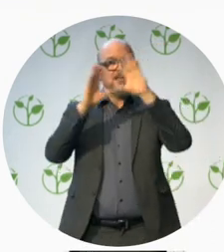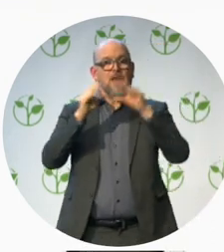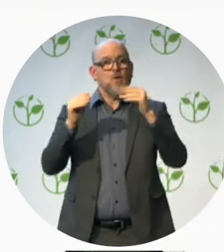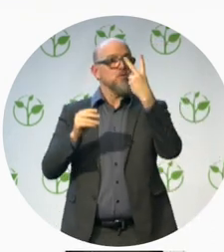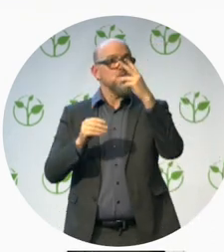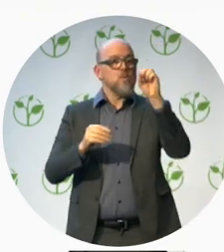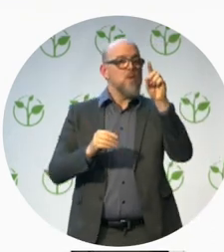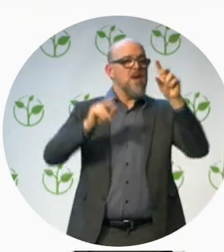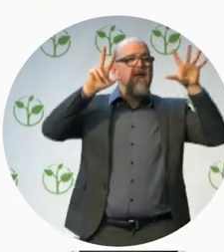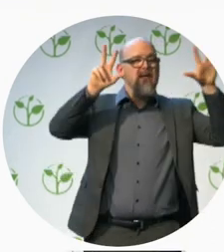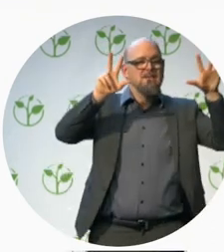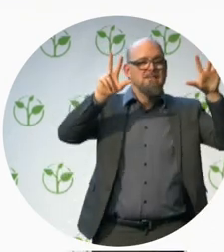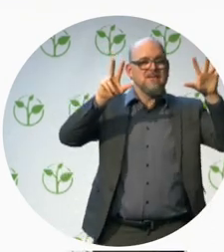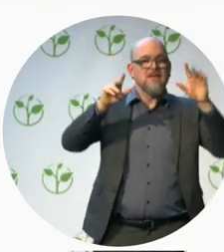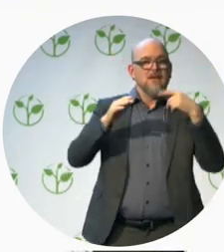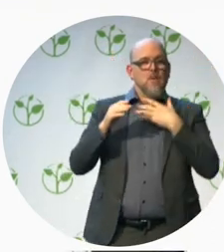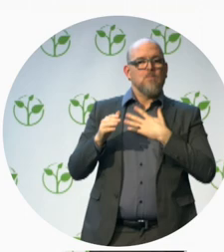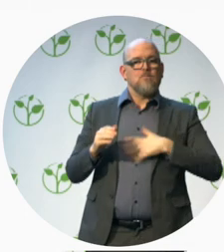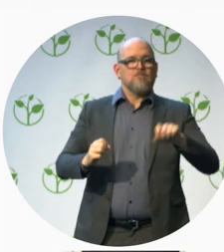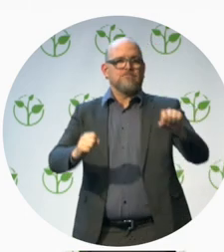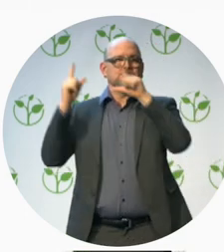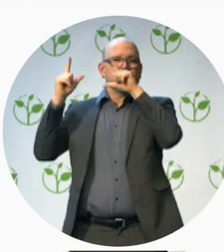Take it away with the video.